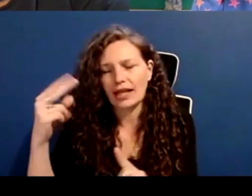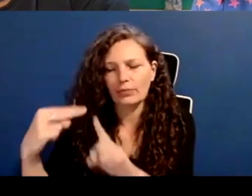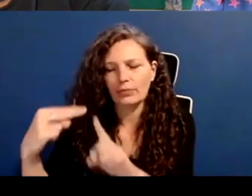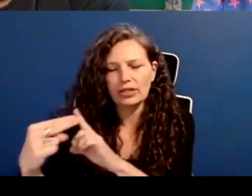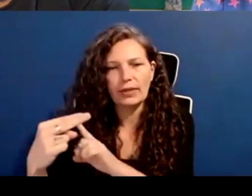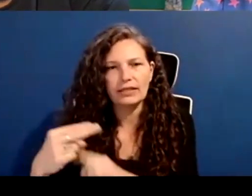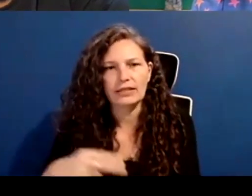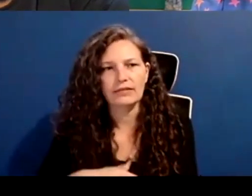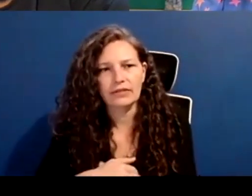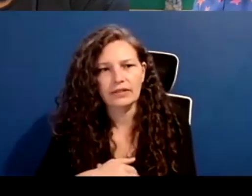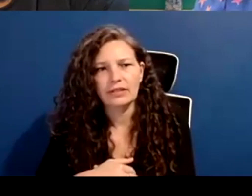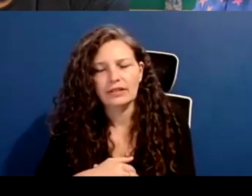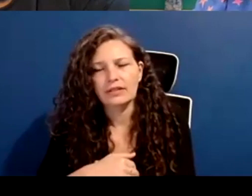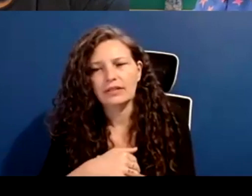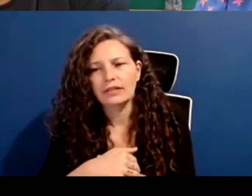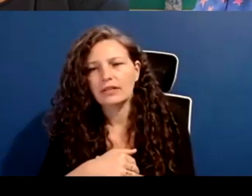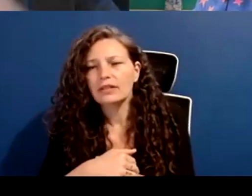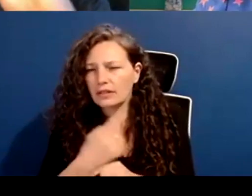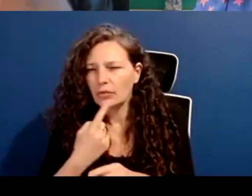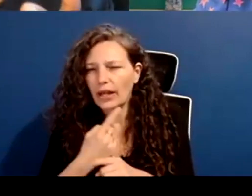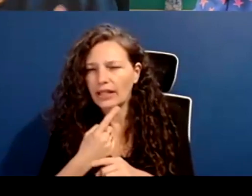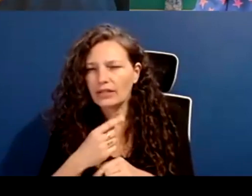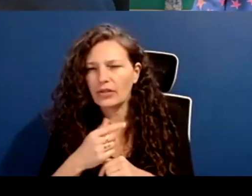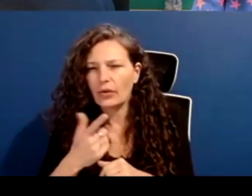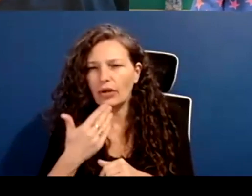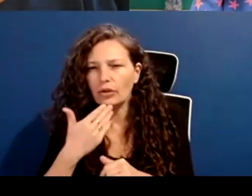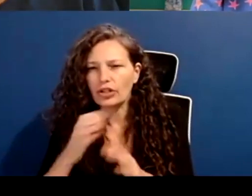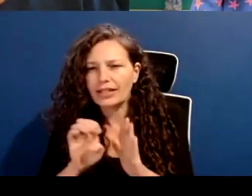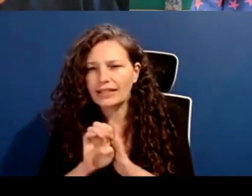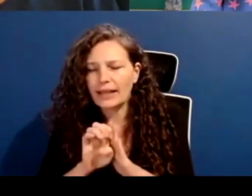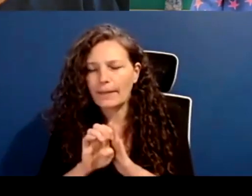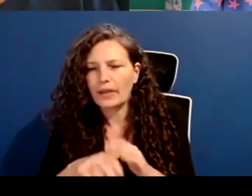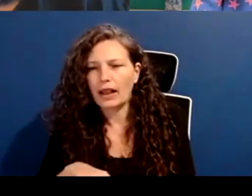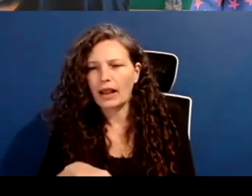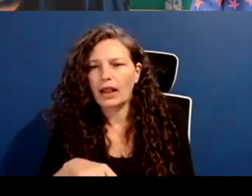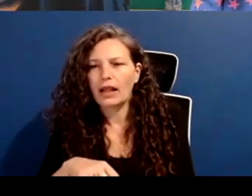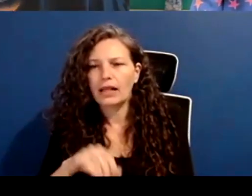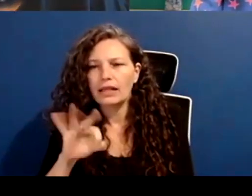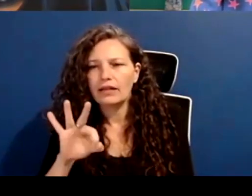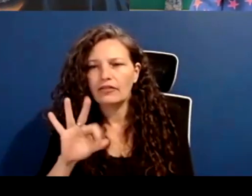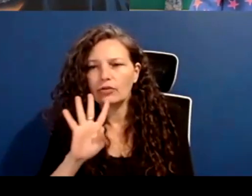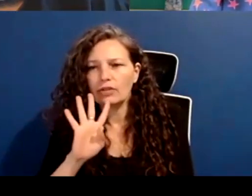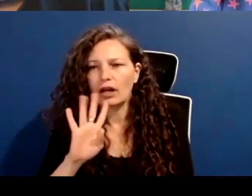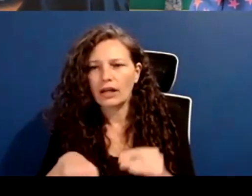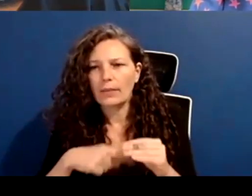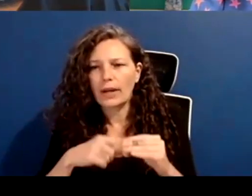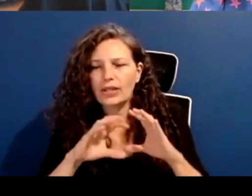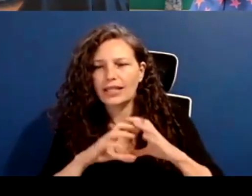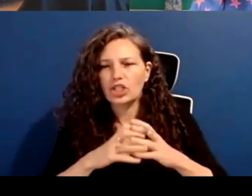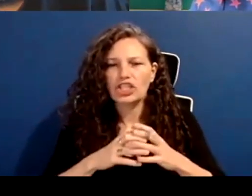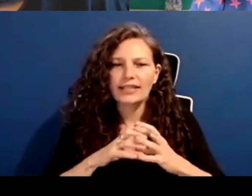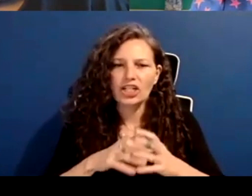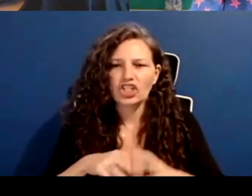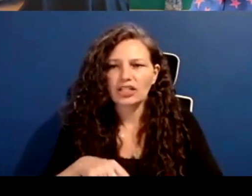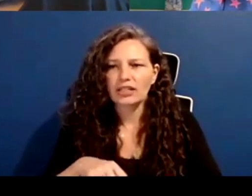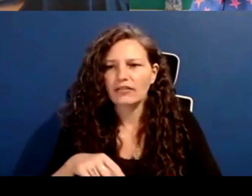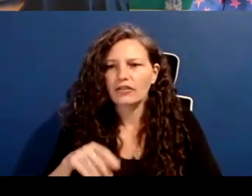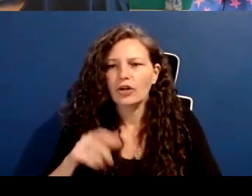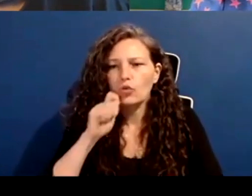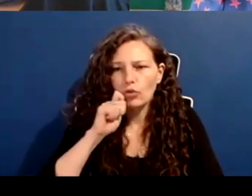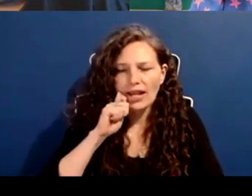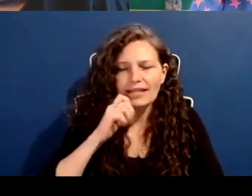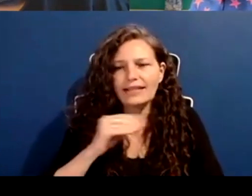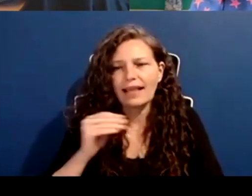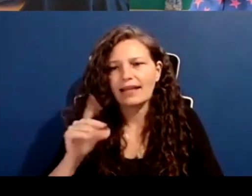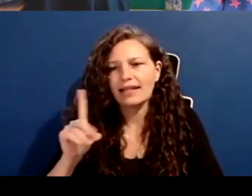in, right? And so a great example of that, if you talk about the intersection of race and disability,